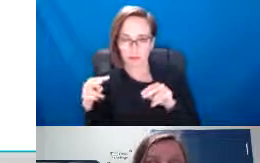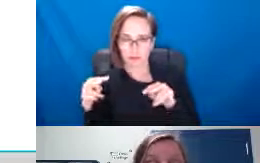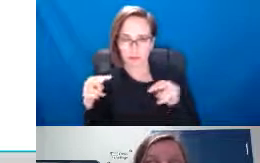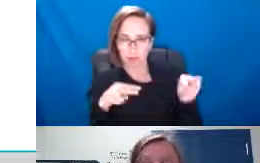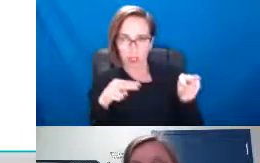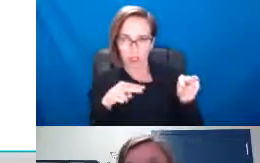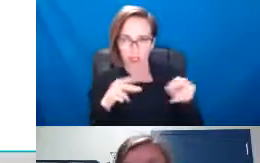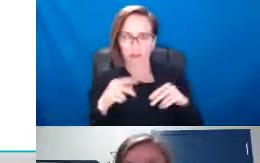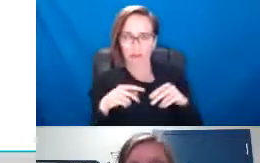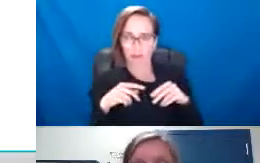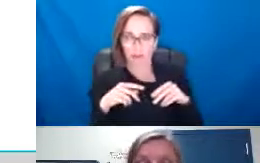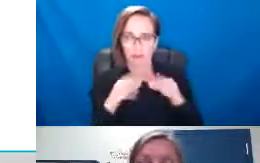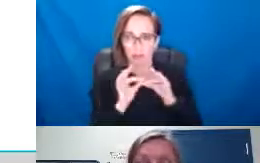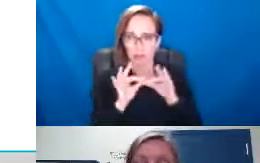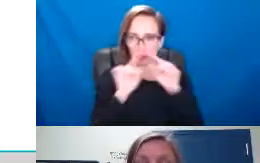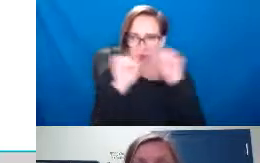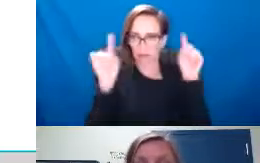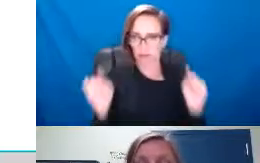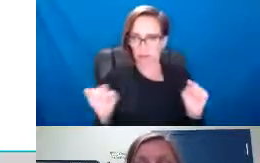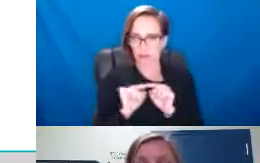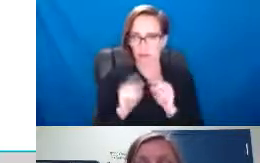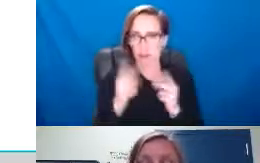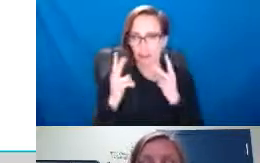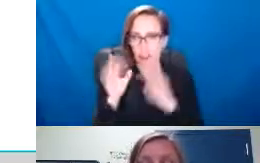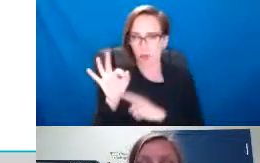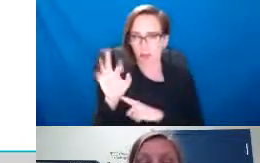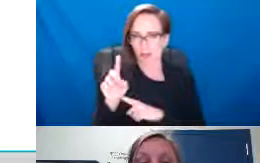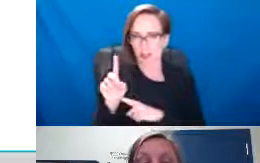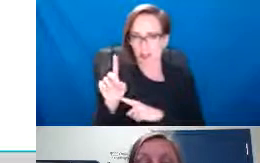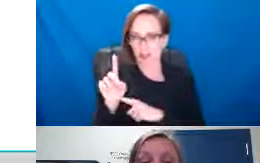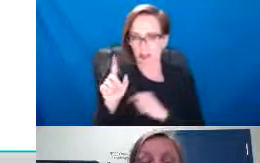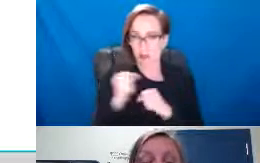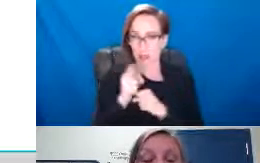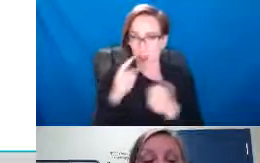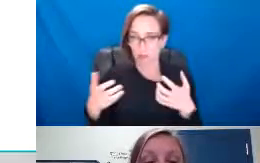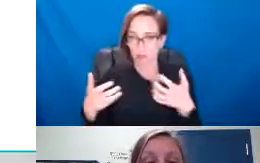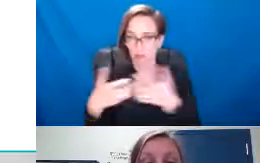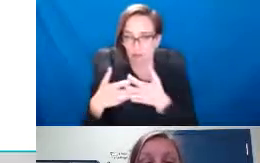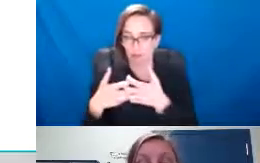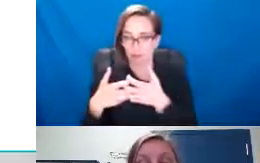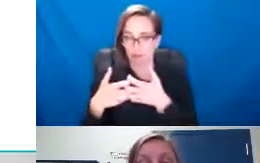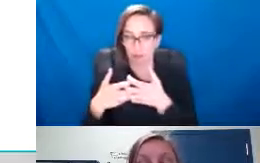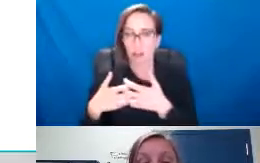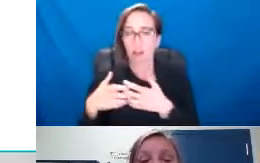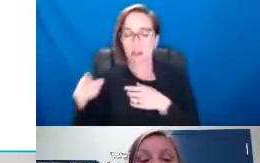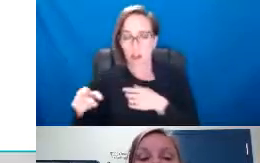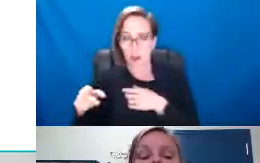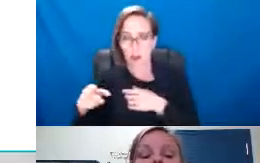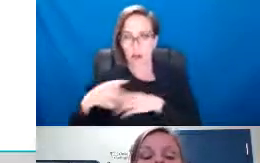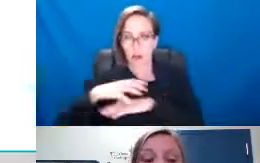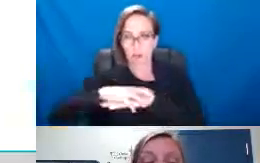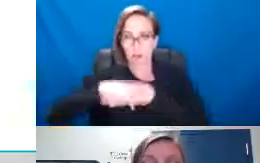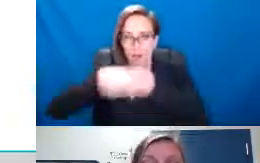interpreter, or for themselves, I should say. They're managing their visual field by moving the interpreter into their visual